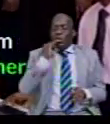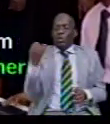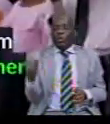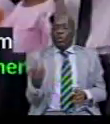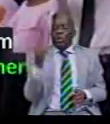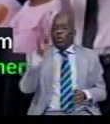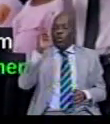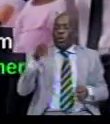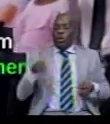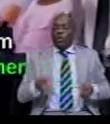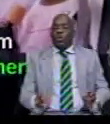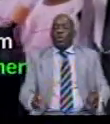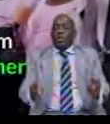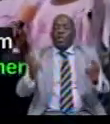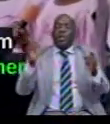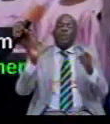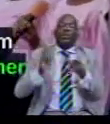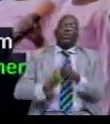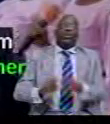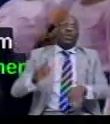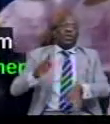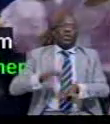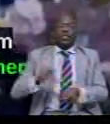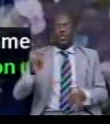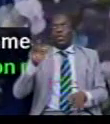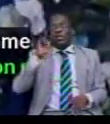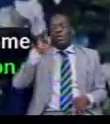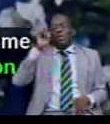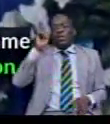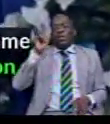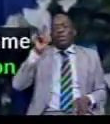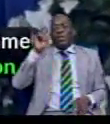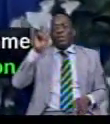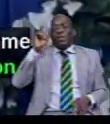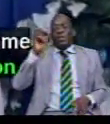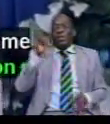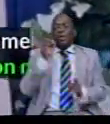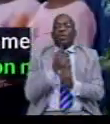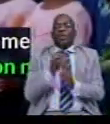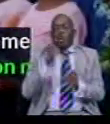same. Just one way to touch. Just believe.